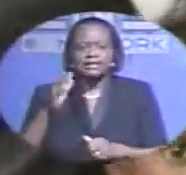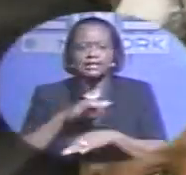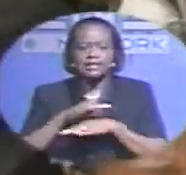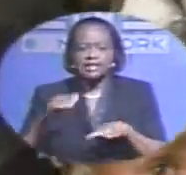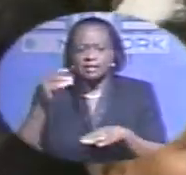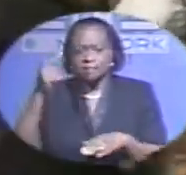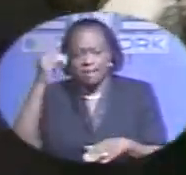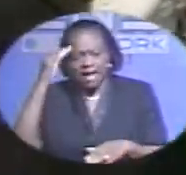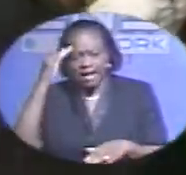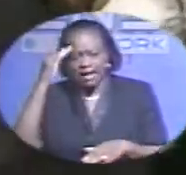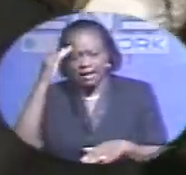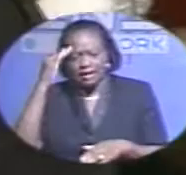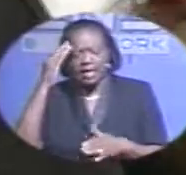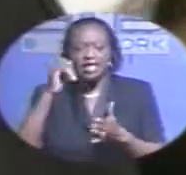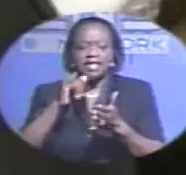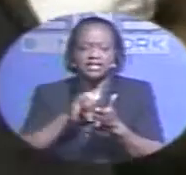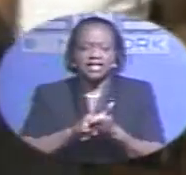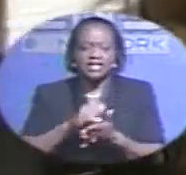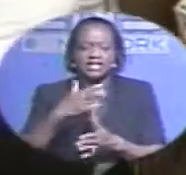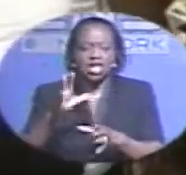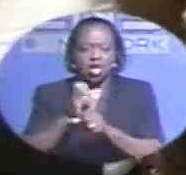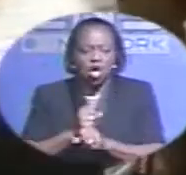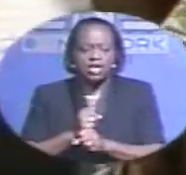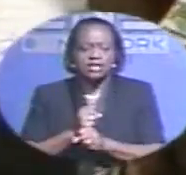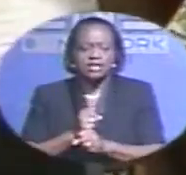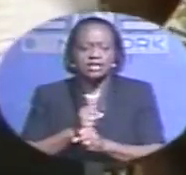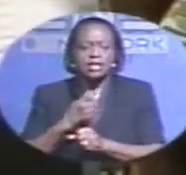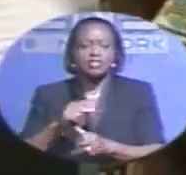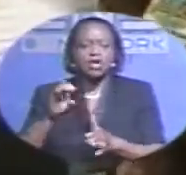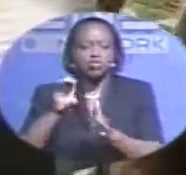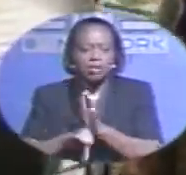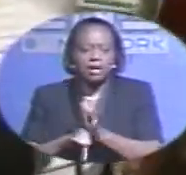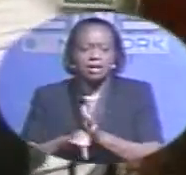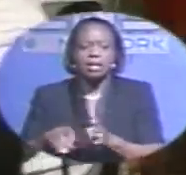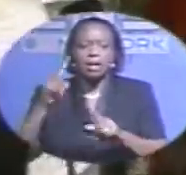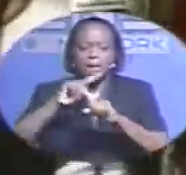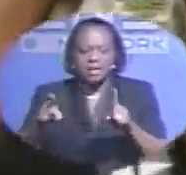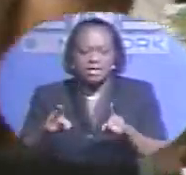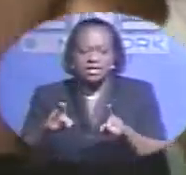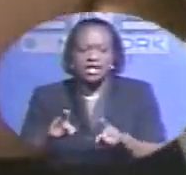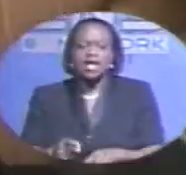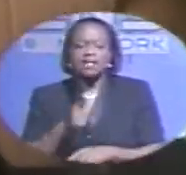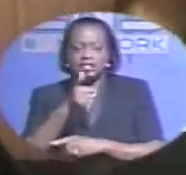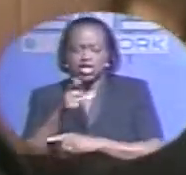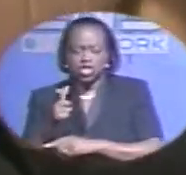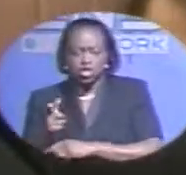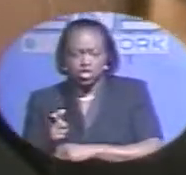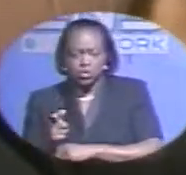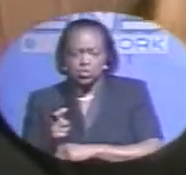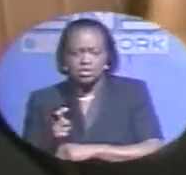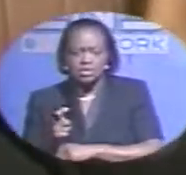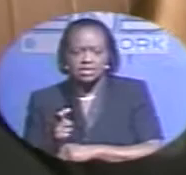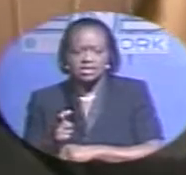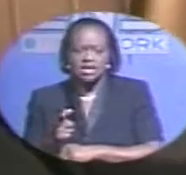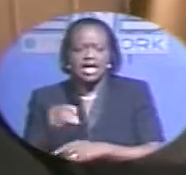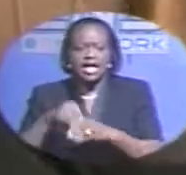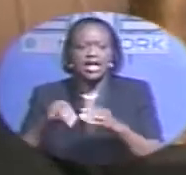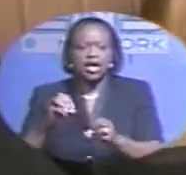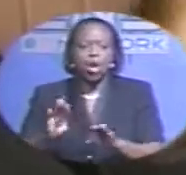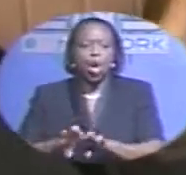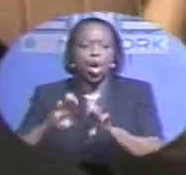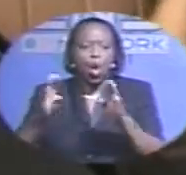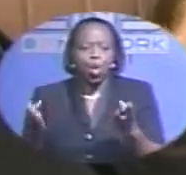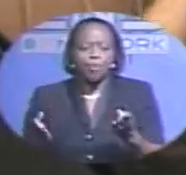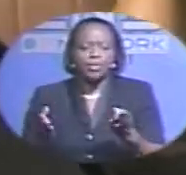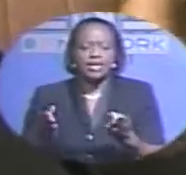didn't like was how they shoot in an open yard where all the little children are. The nigga said, if that one ain't dead yet, he ain't dead. I thought he was dead. They beat